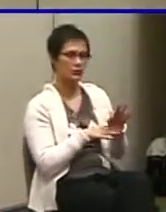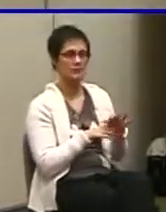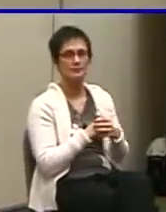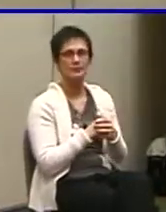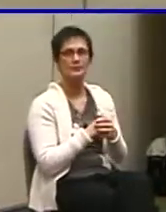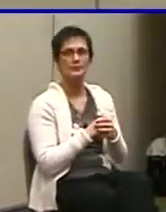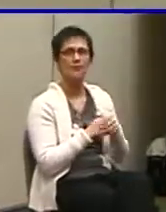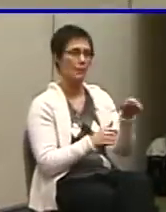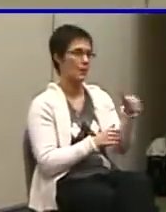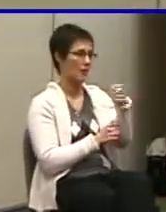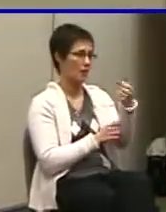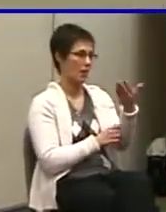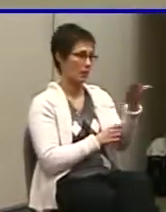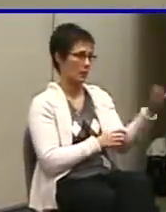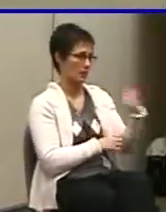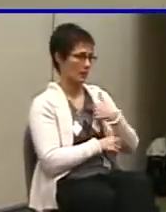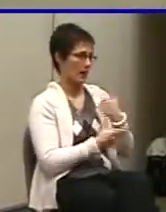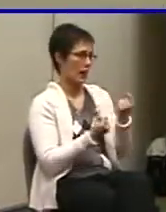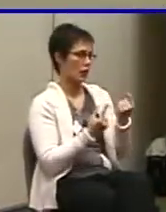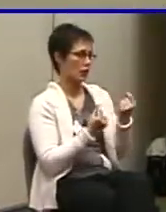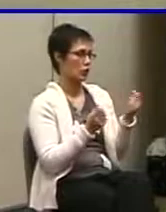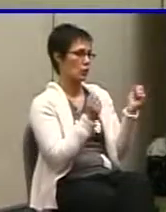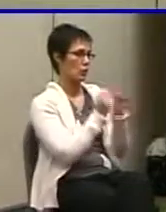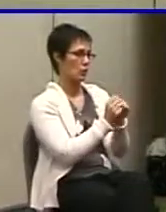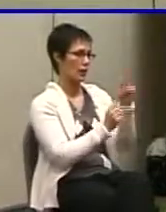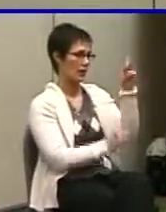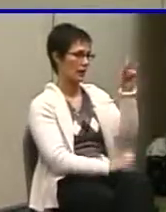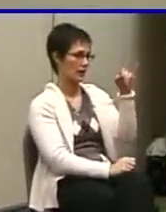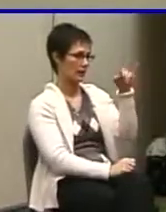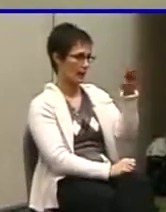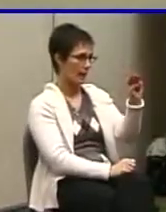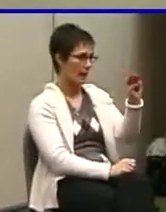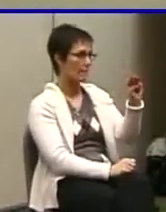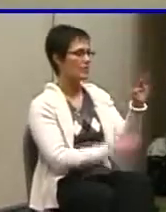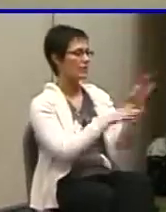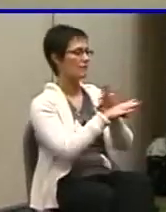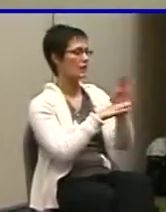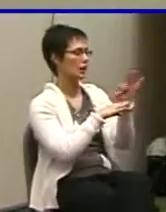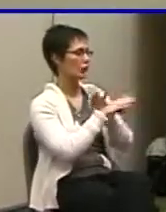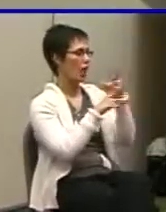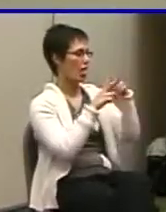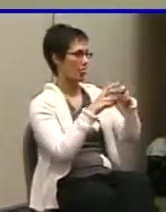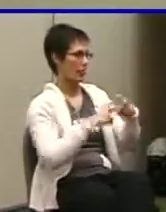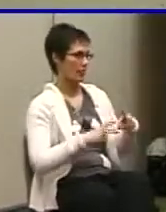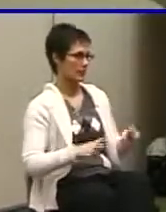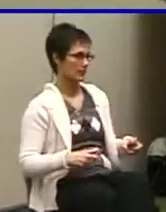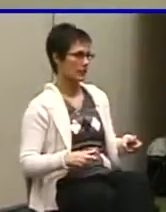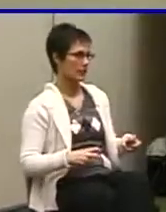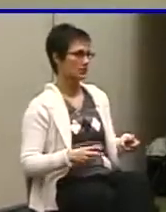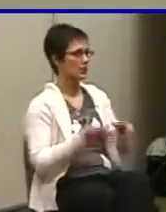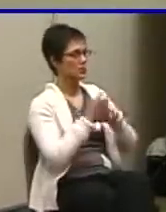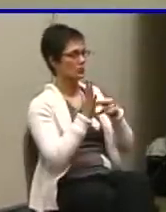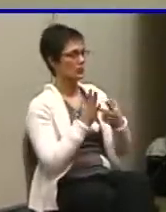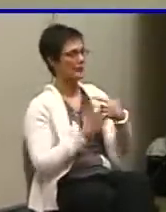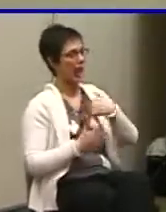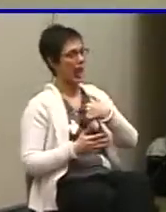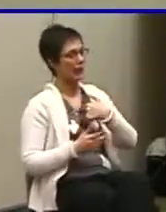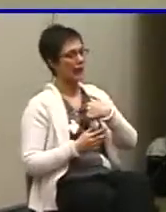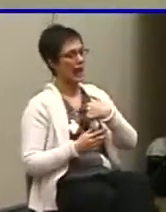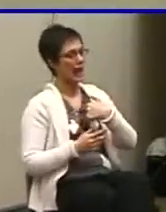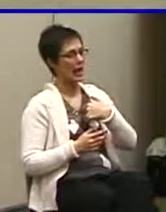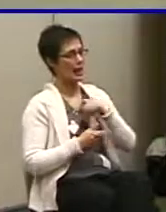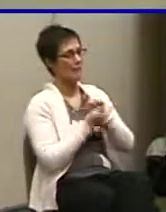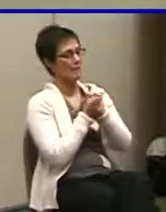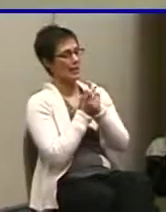I could do with Kim is I could do what's called a functional analysis. And I think we talked about this once before. And that is that I can actually manipulate. A functional